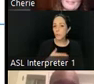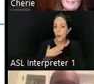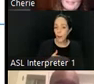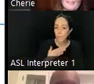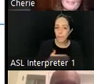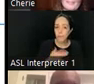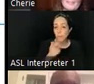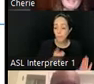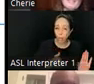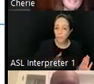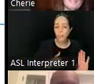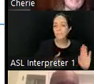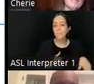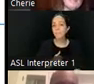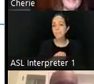to apologize at all.